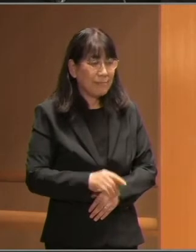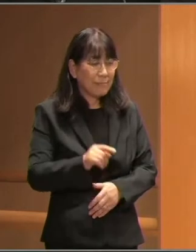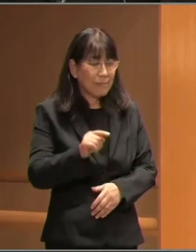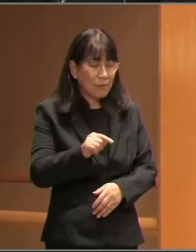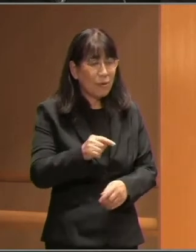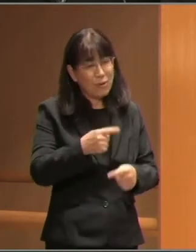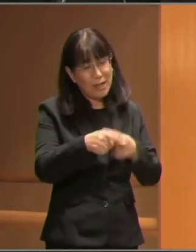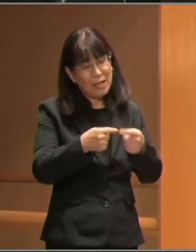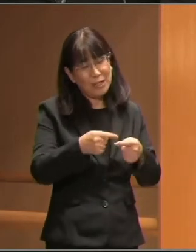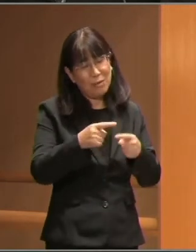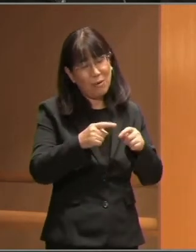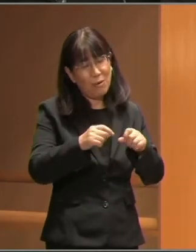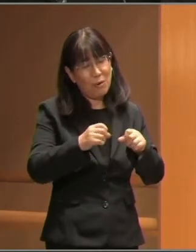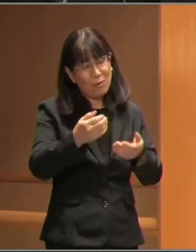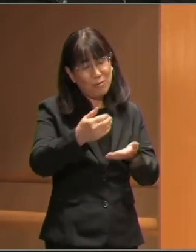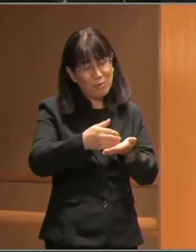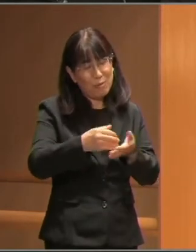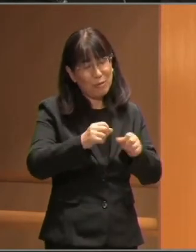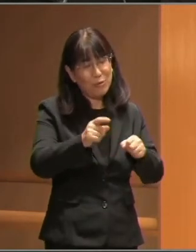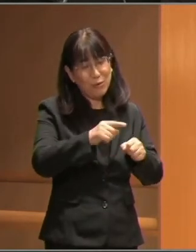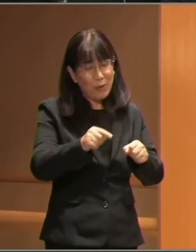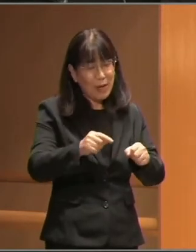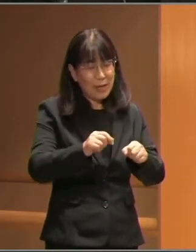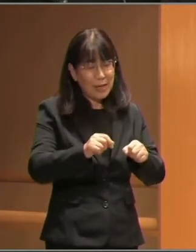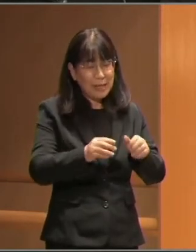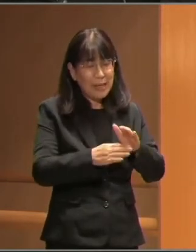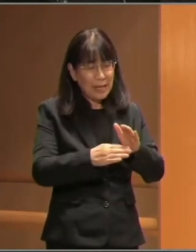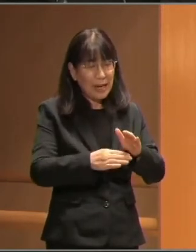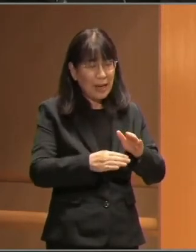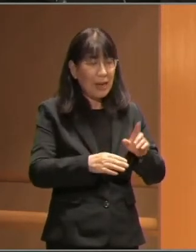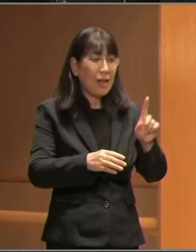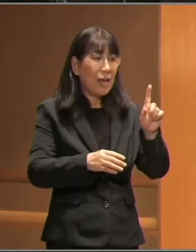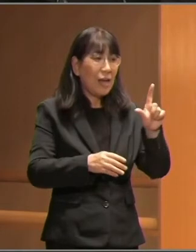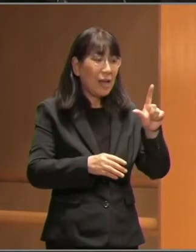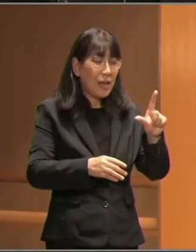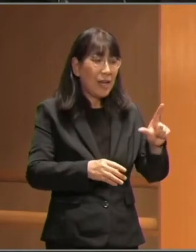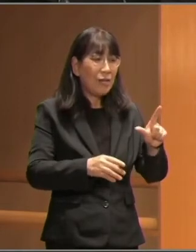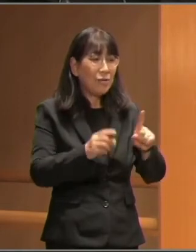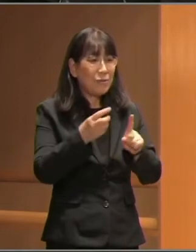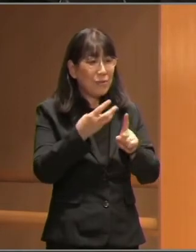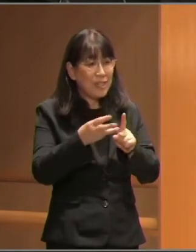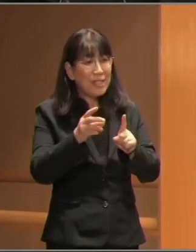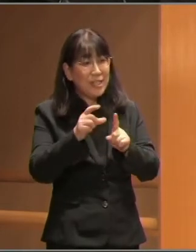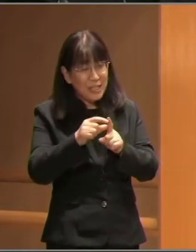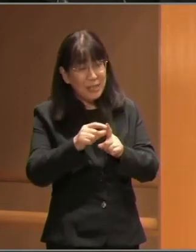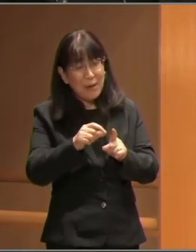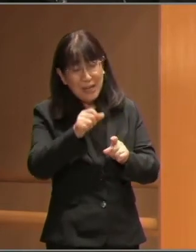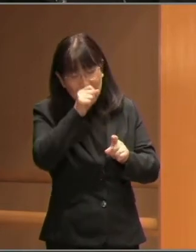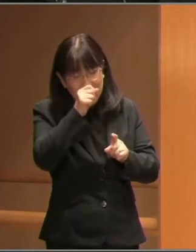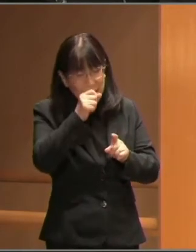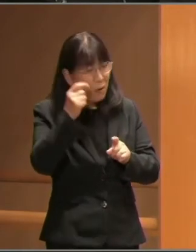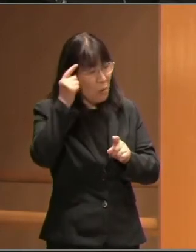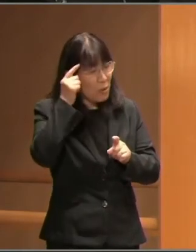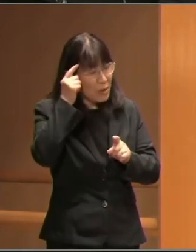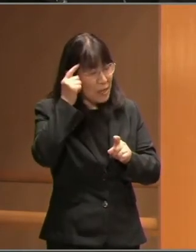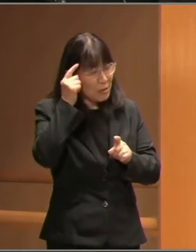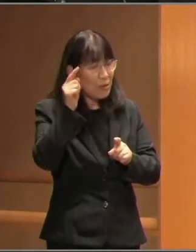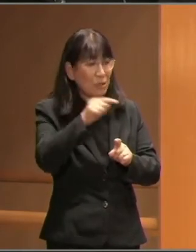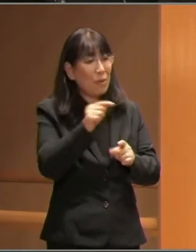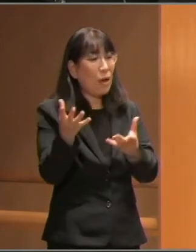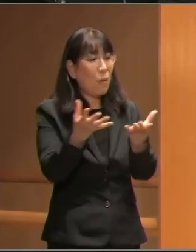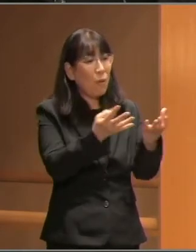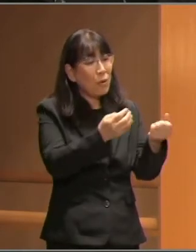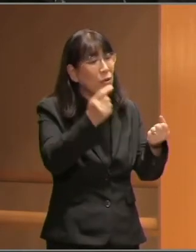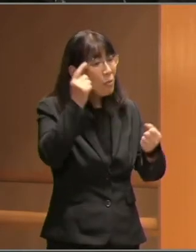Well, I don't think that many people talk about that. And people would believe LED is more advanced and also good for